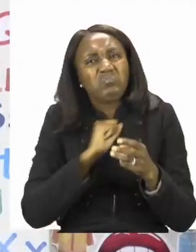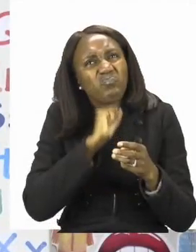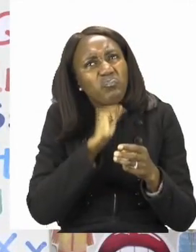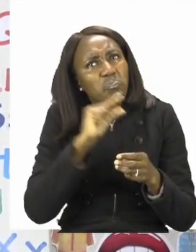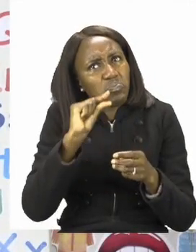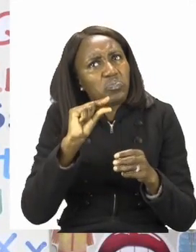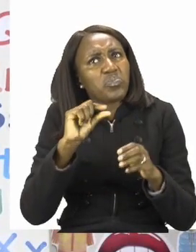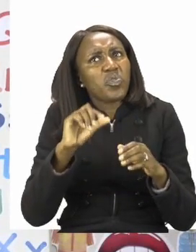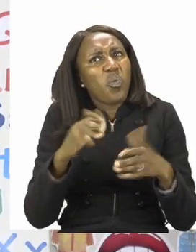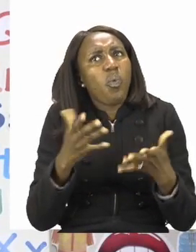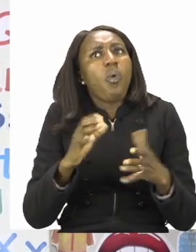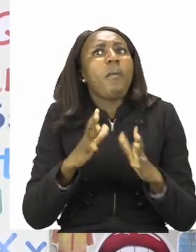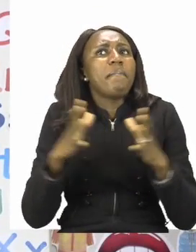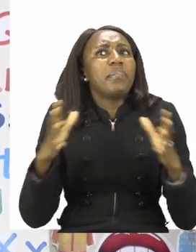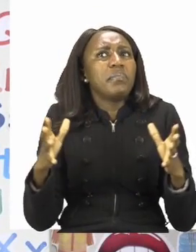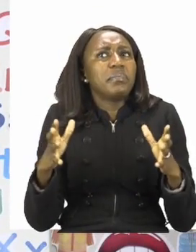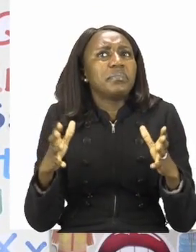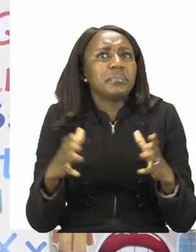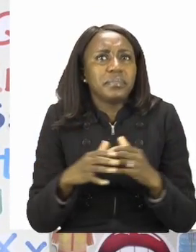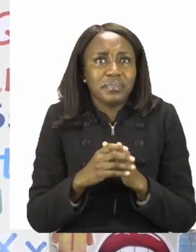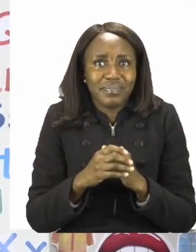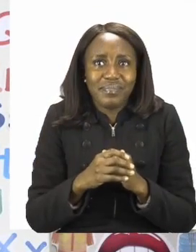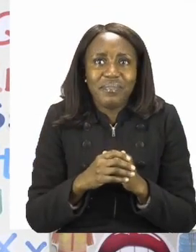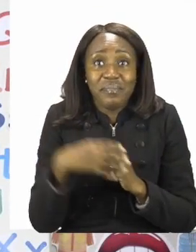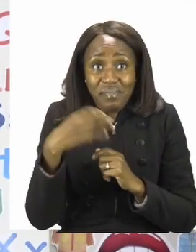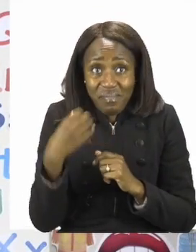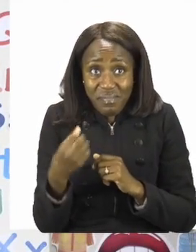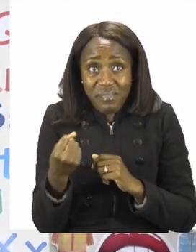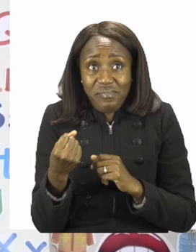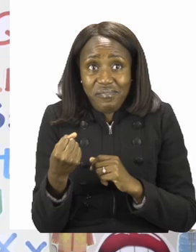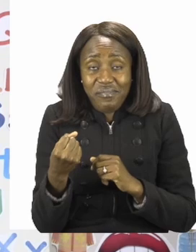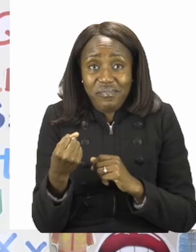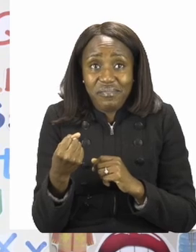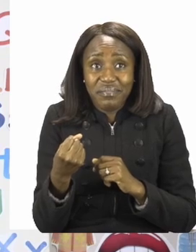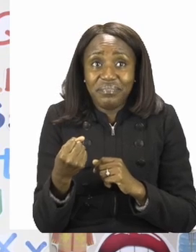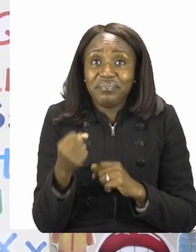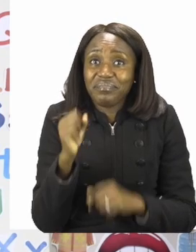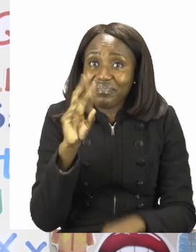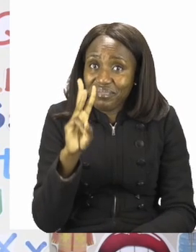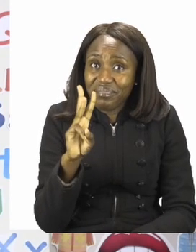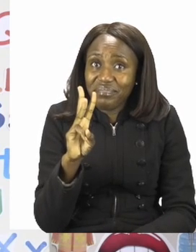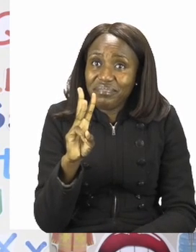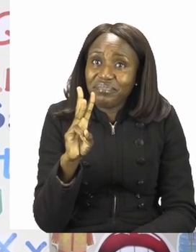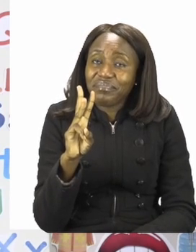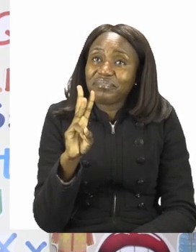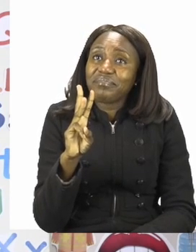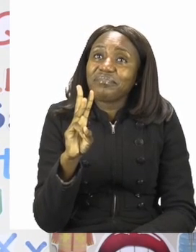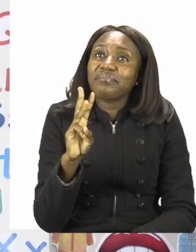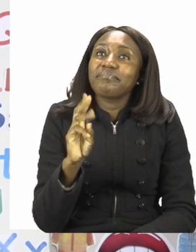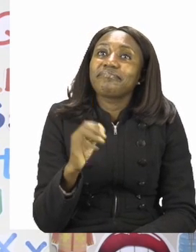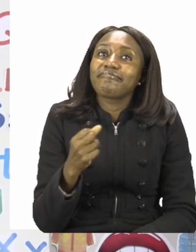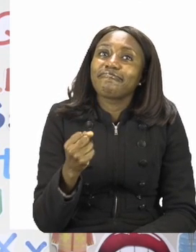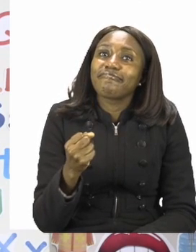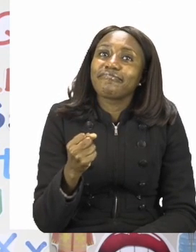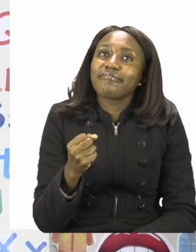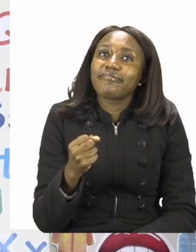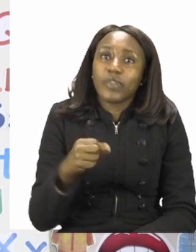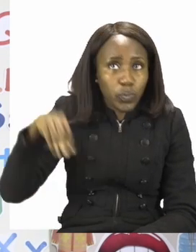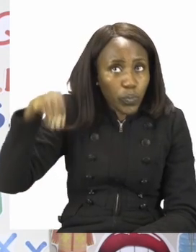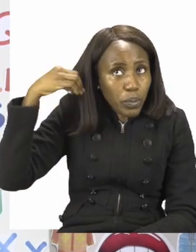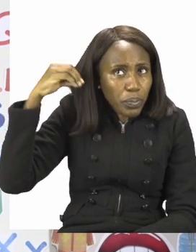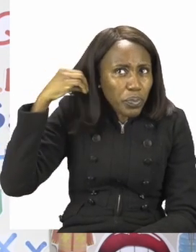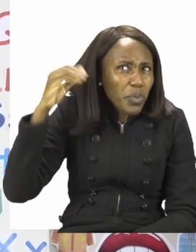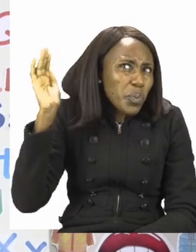at the first 3. Now I have the first 3 here in the classroom. The first thing we want to test is the